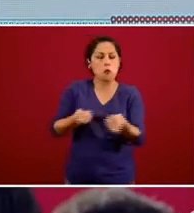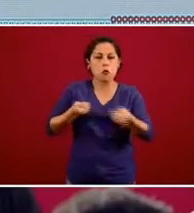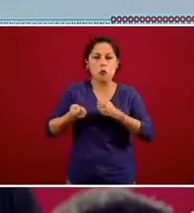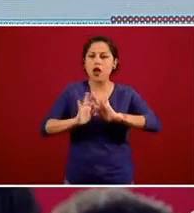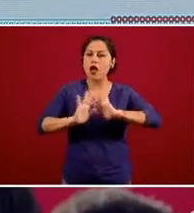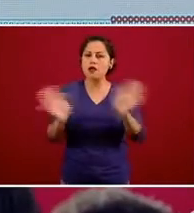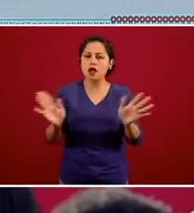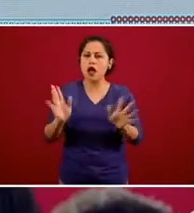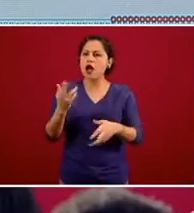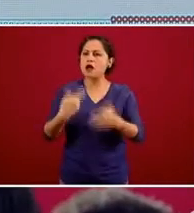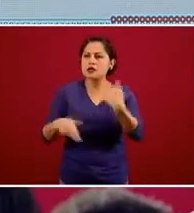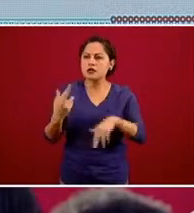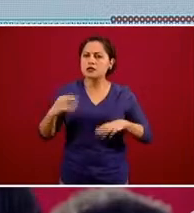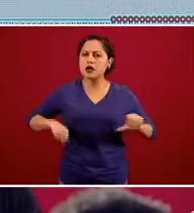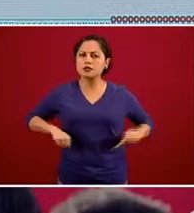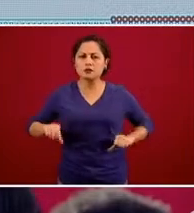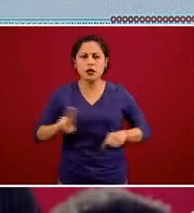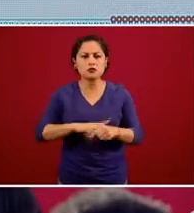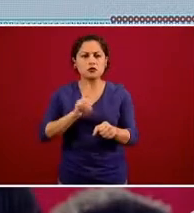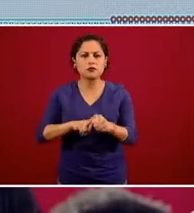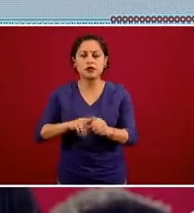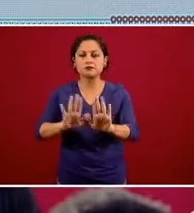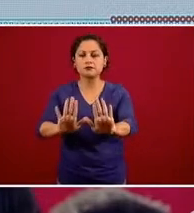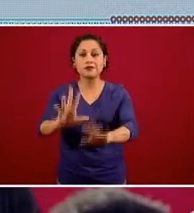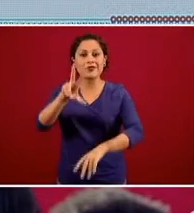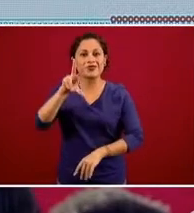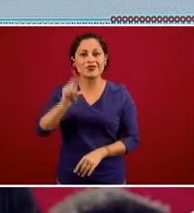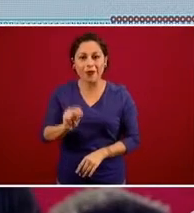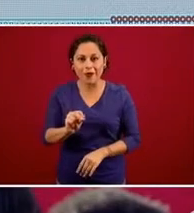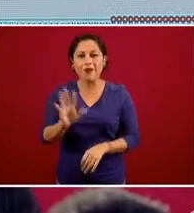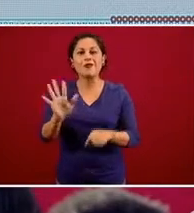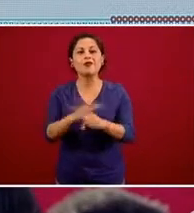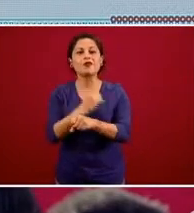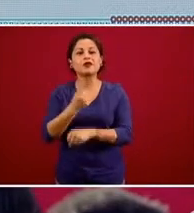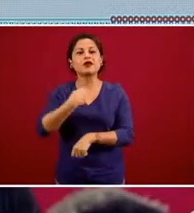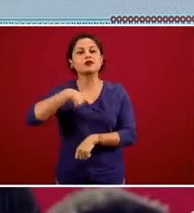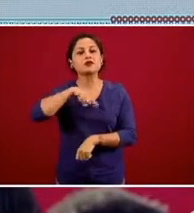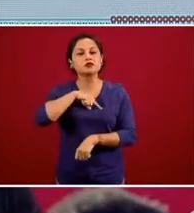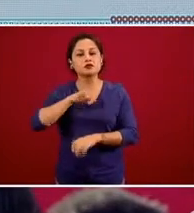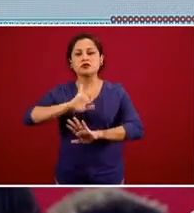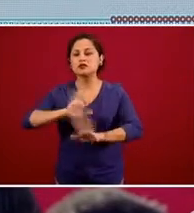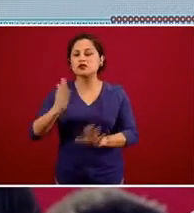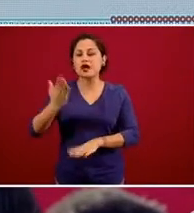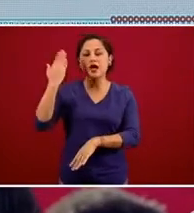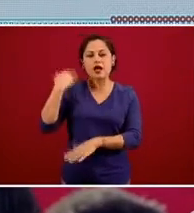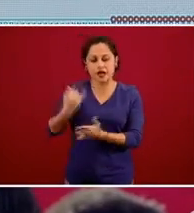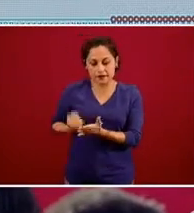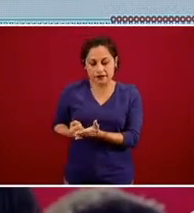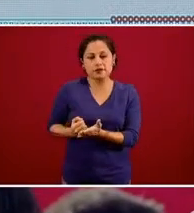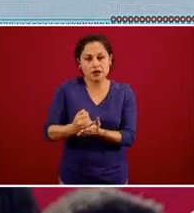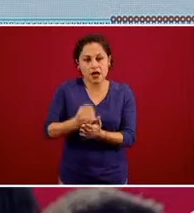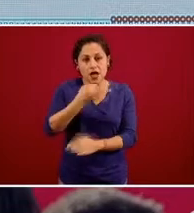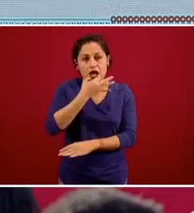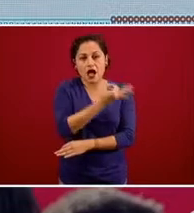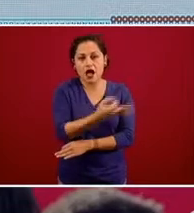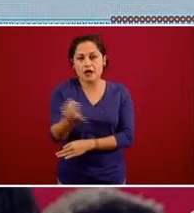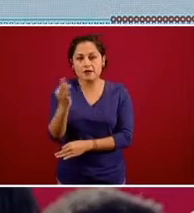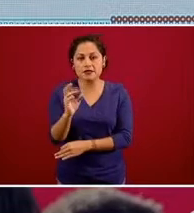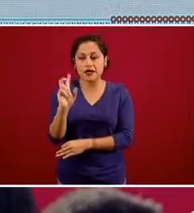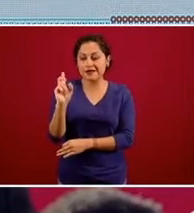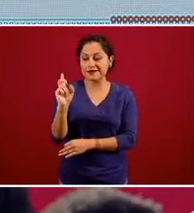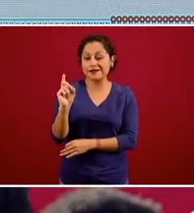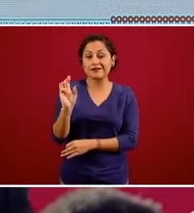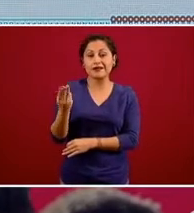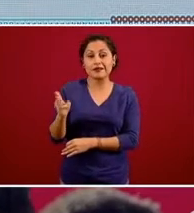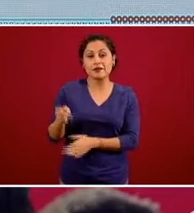epidemic is over, that you can go back to working, that you can go back to your normal activities. No, absolutely no. That is